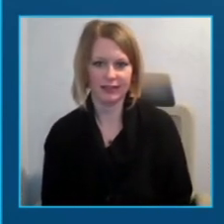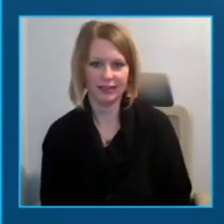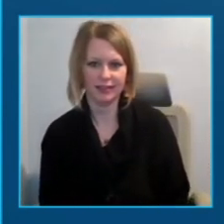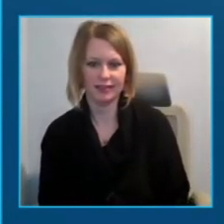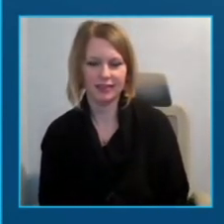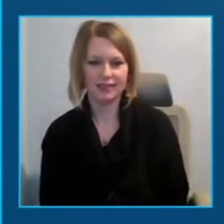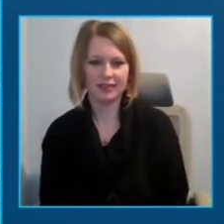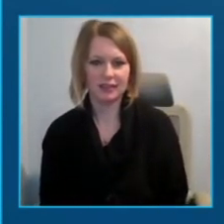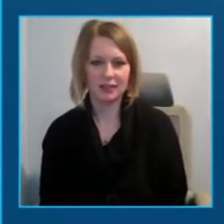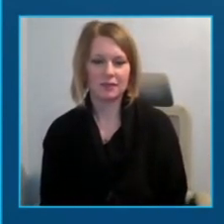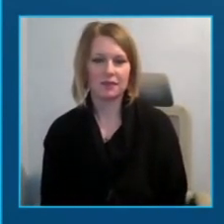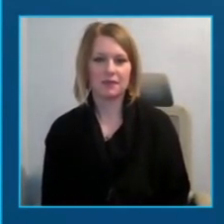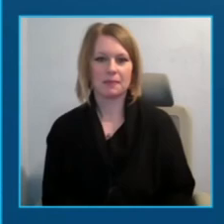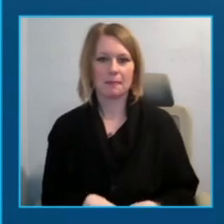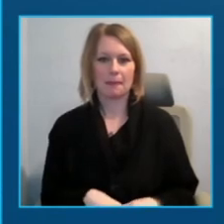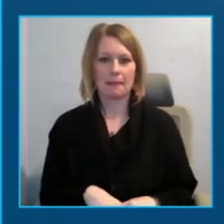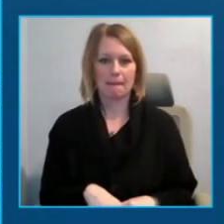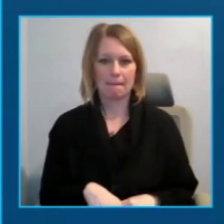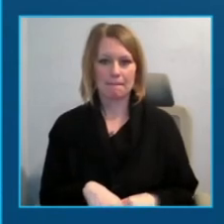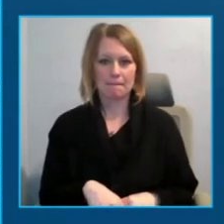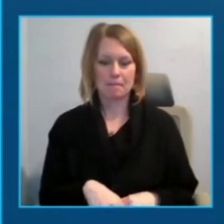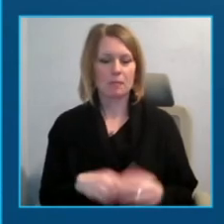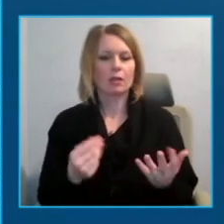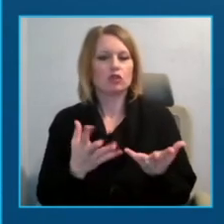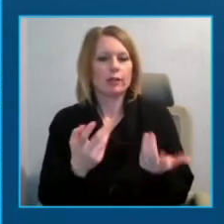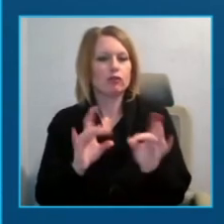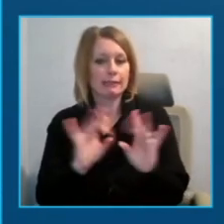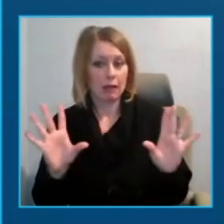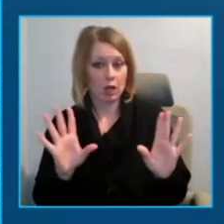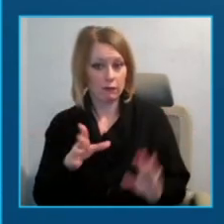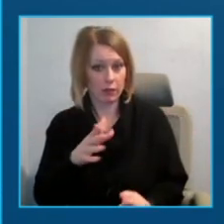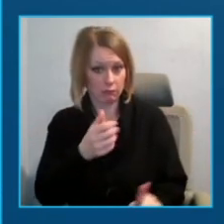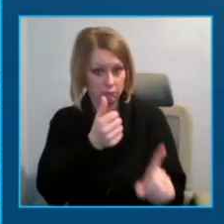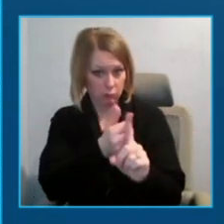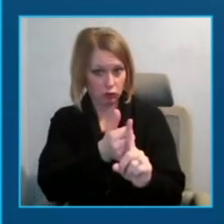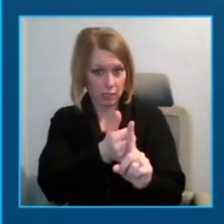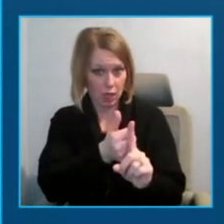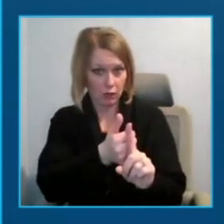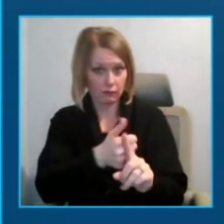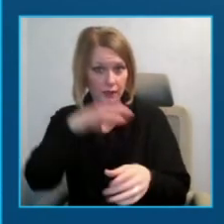vote, I need a clarification that you are a no.